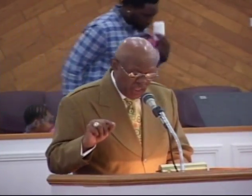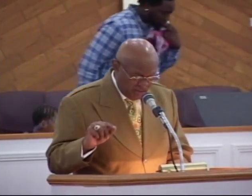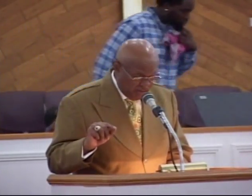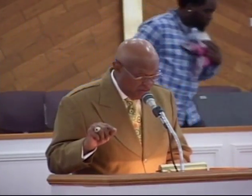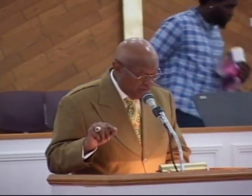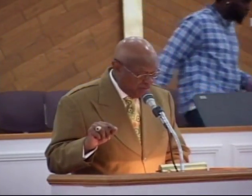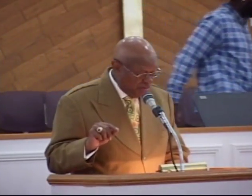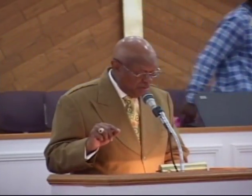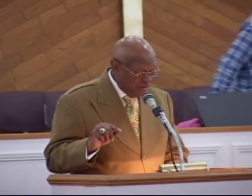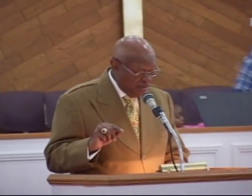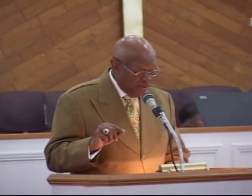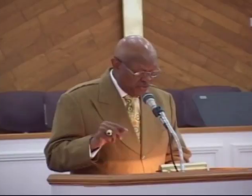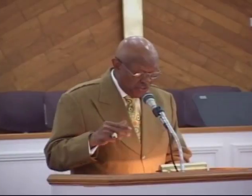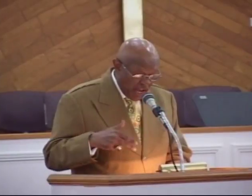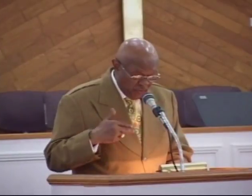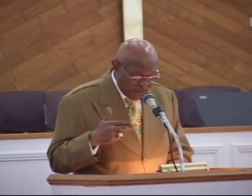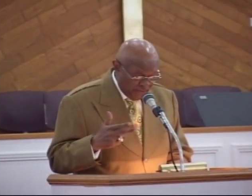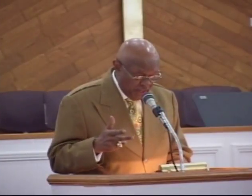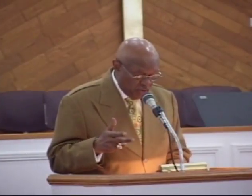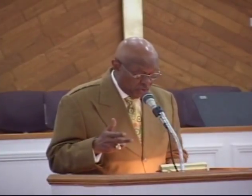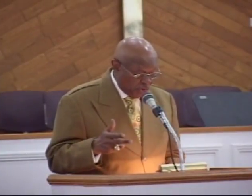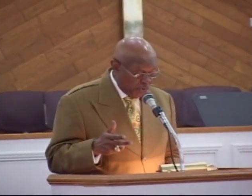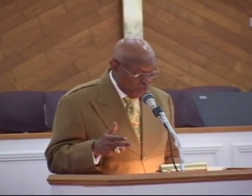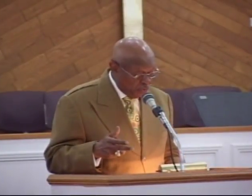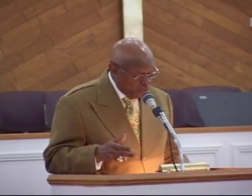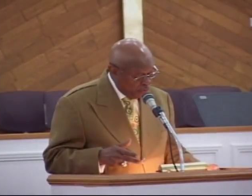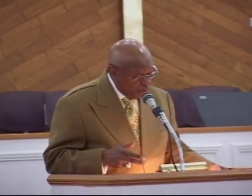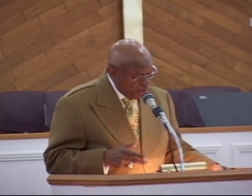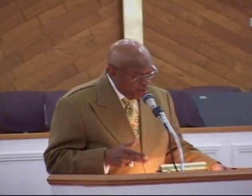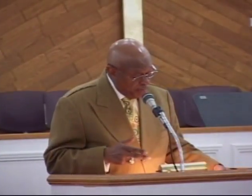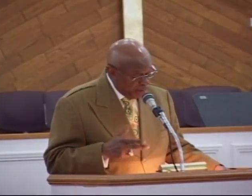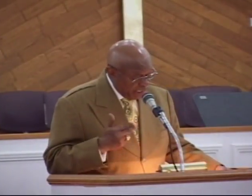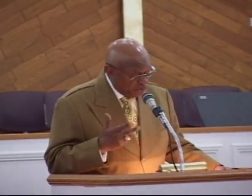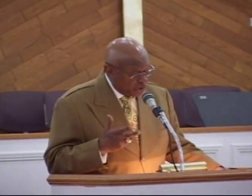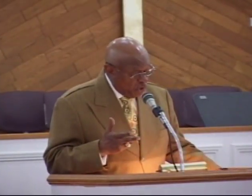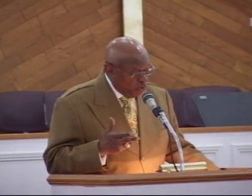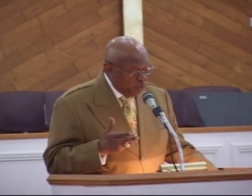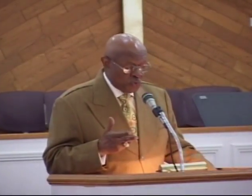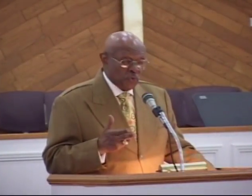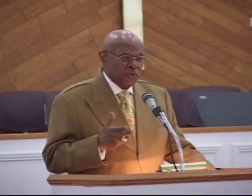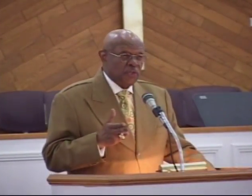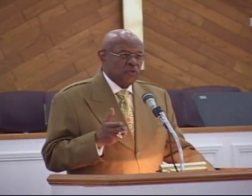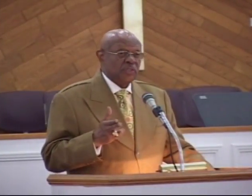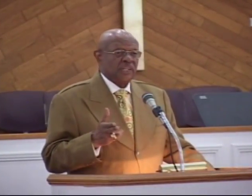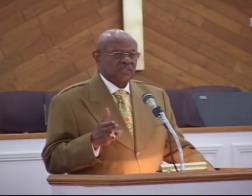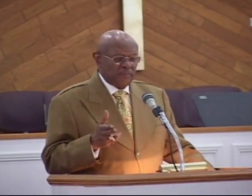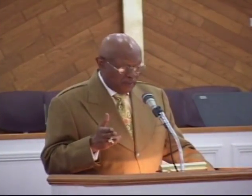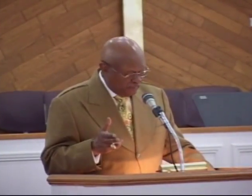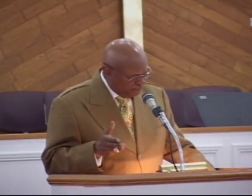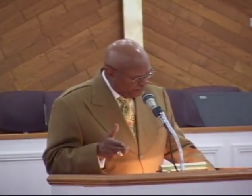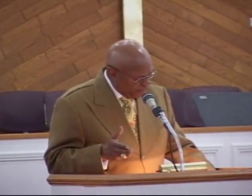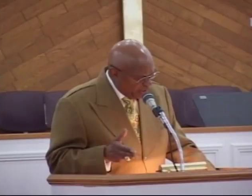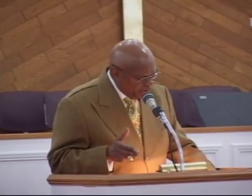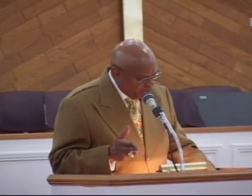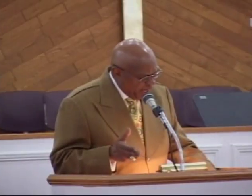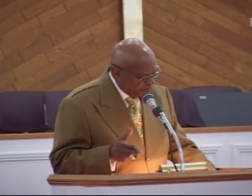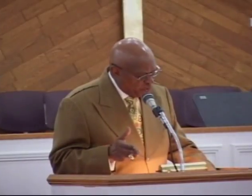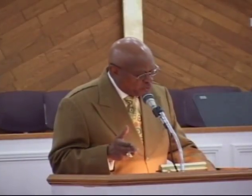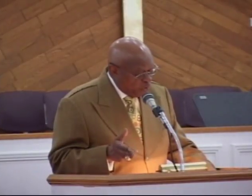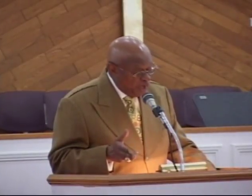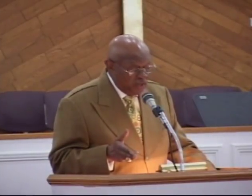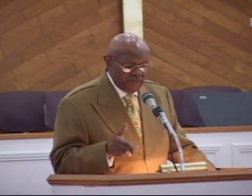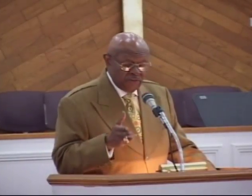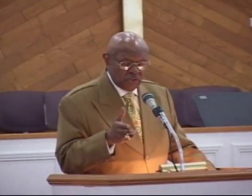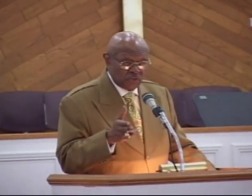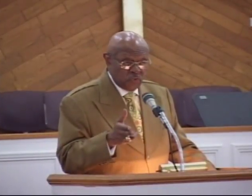it's hidden. It's not revealed to you. But let's go to the New Testament.